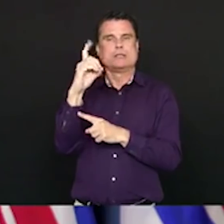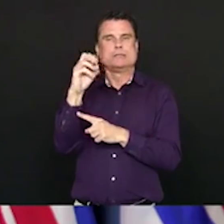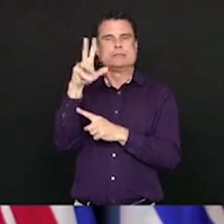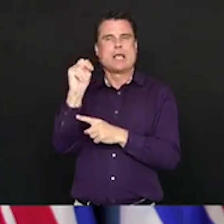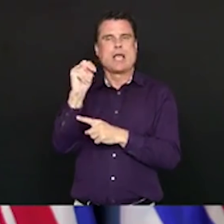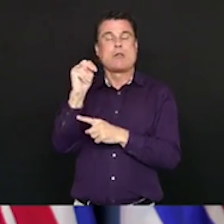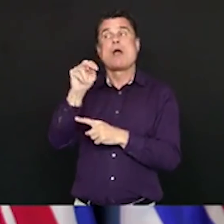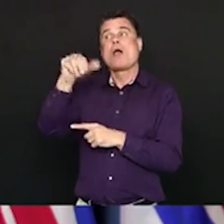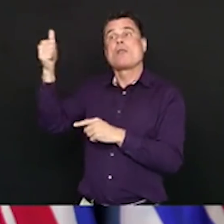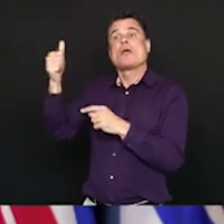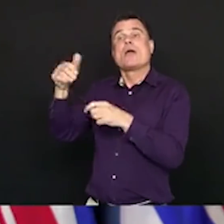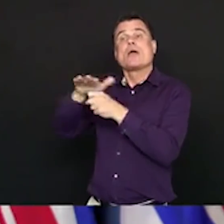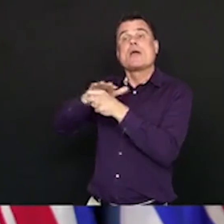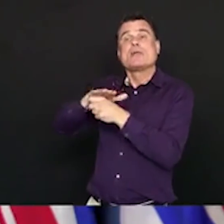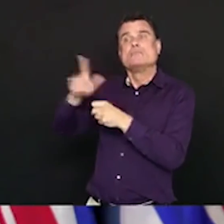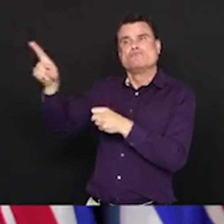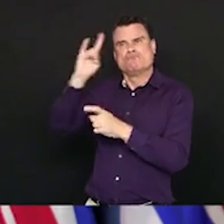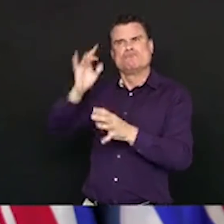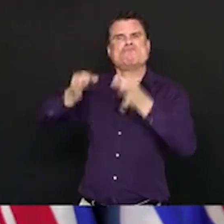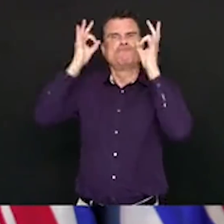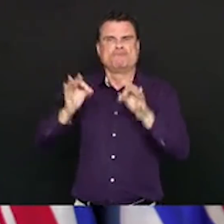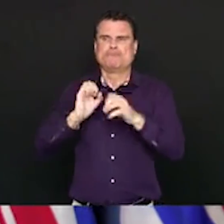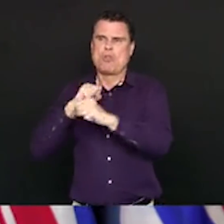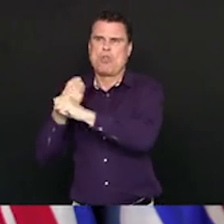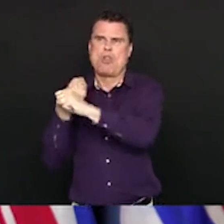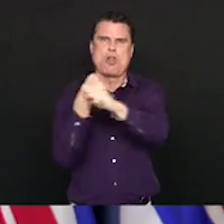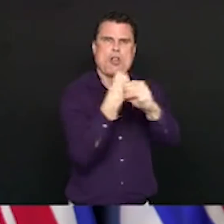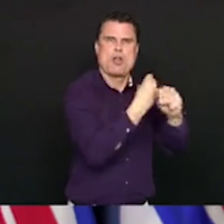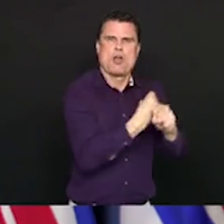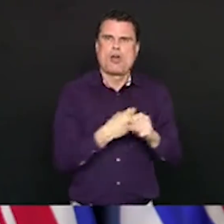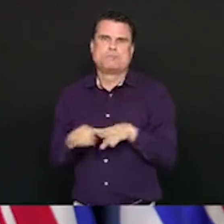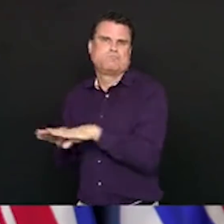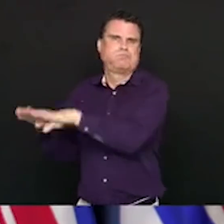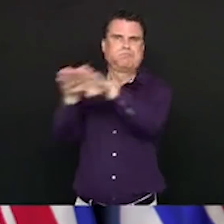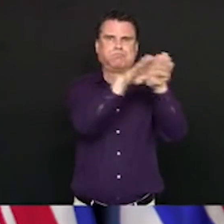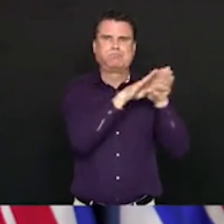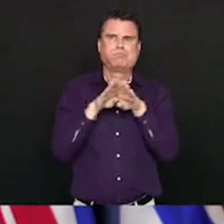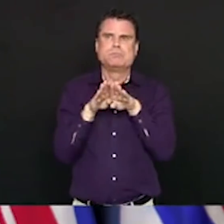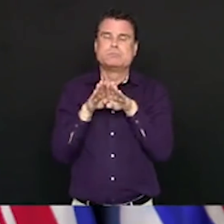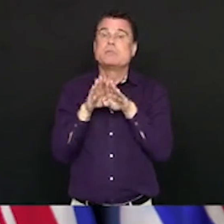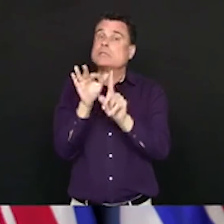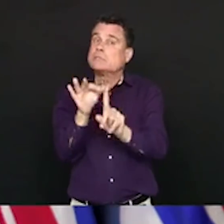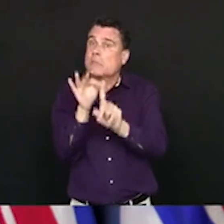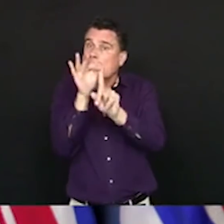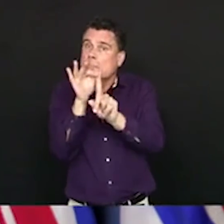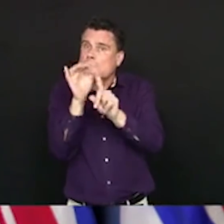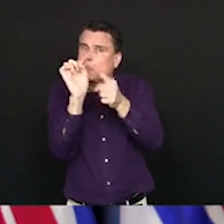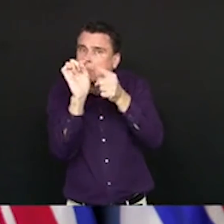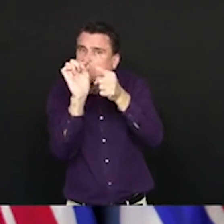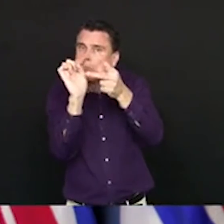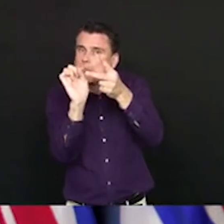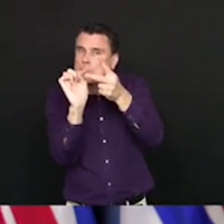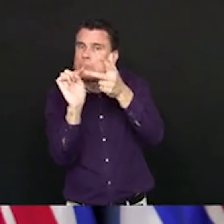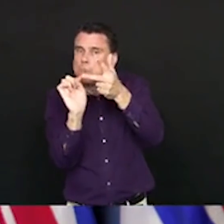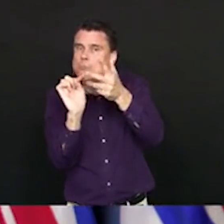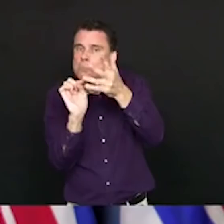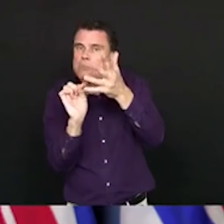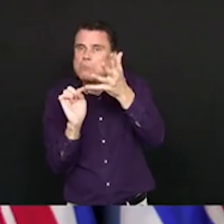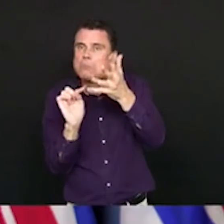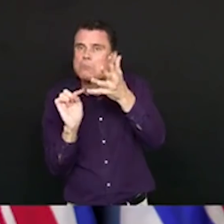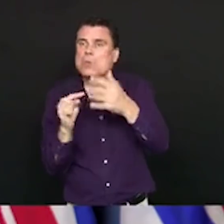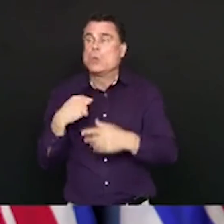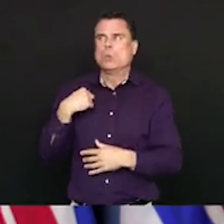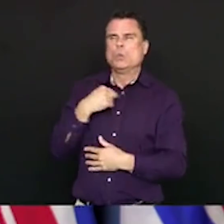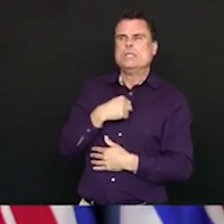that we have safe workplaces, and that's having our WorkSafe minister, our WorkSafe staff, coordinating with public